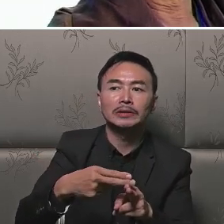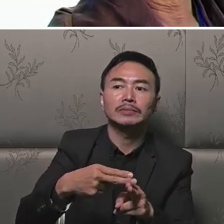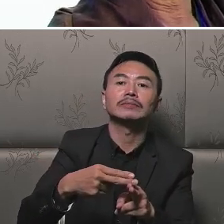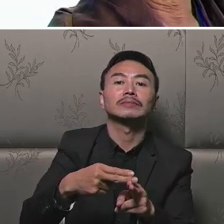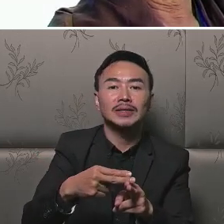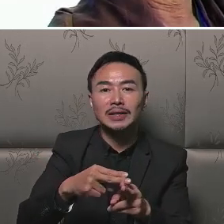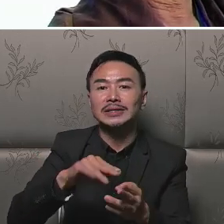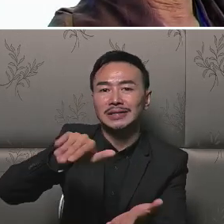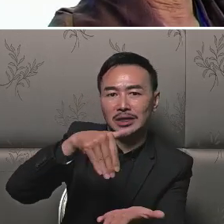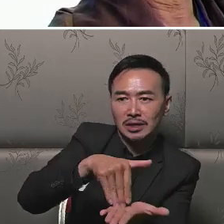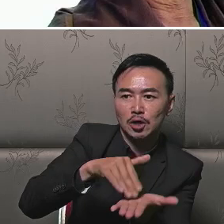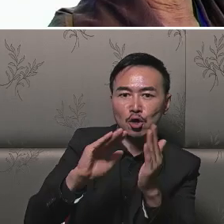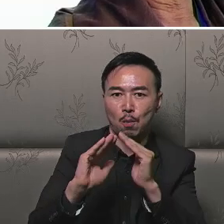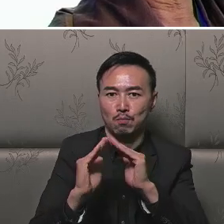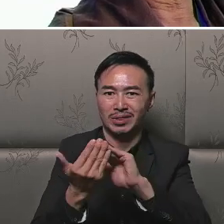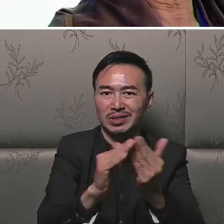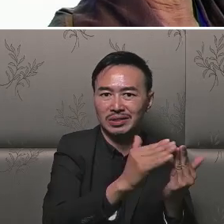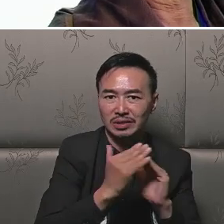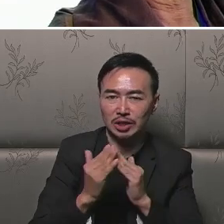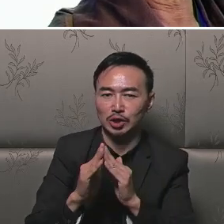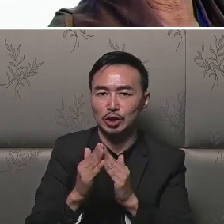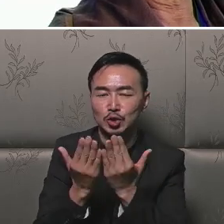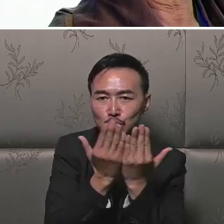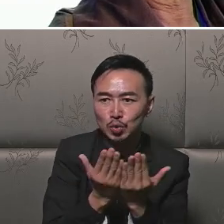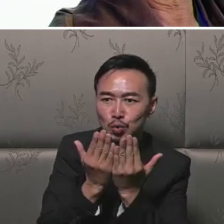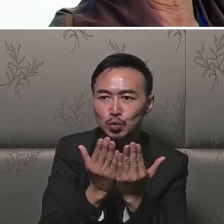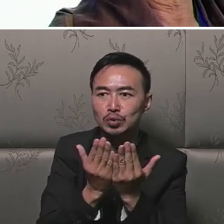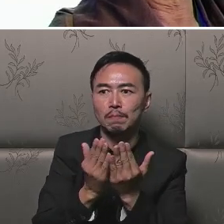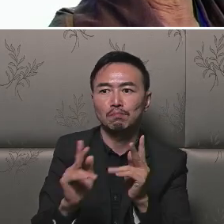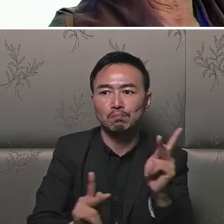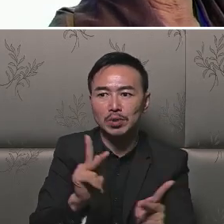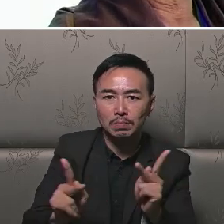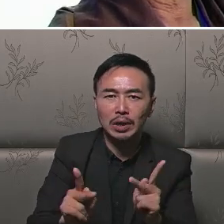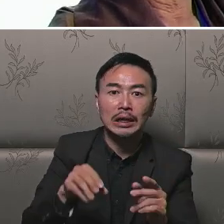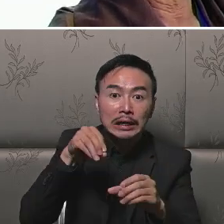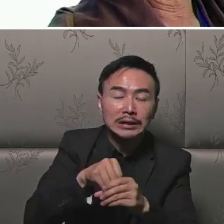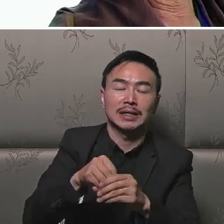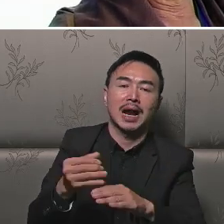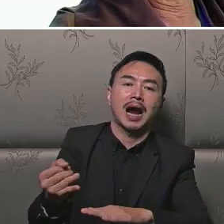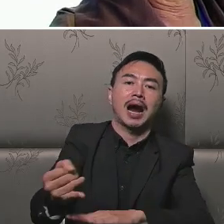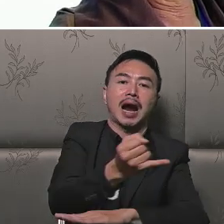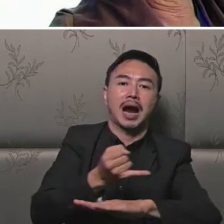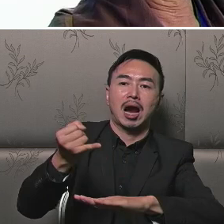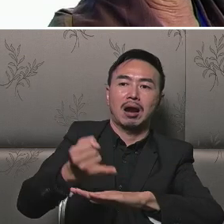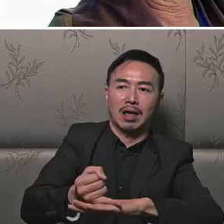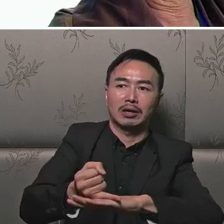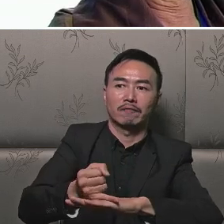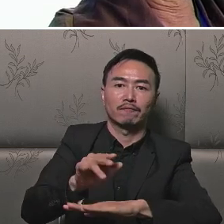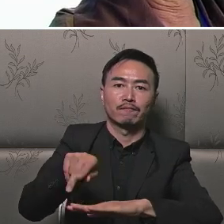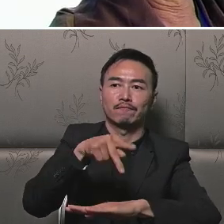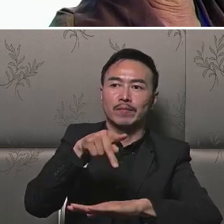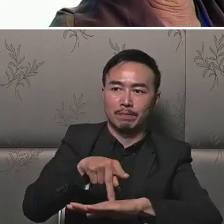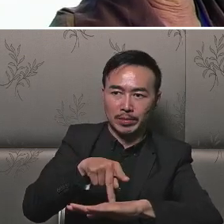Second aim is to provide a deeper understanding and appreciation of community-based approaches and systems